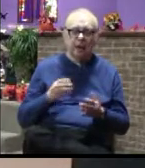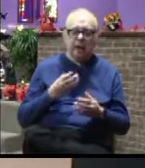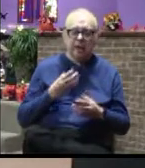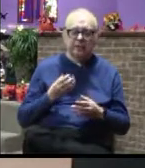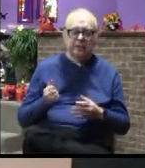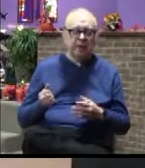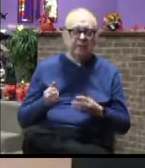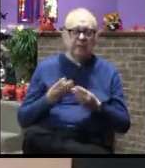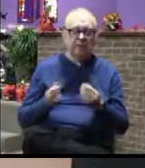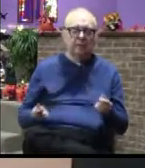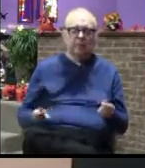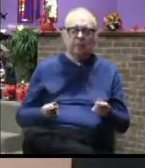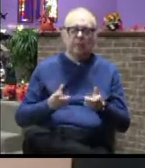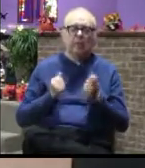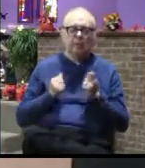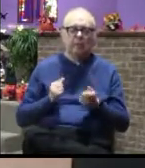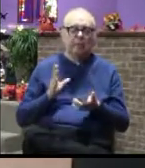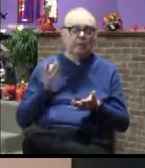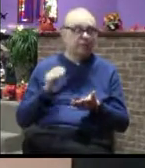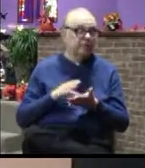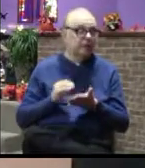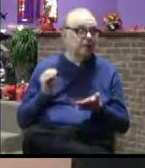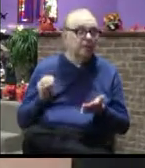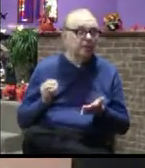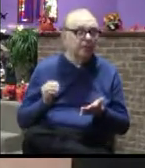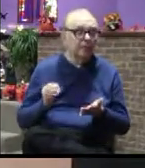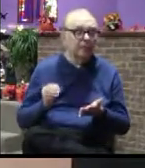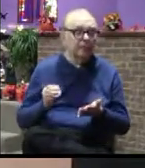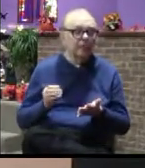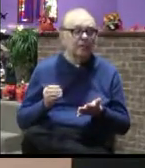caps are melting well all of a sudden they found out